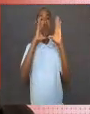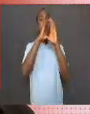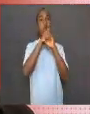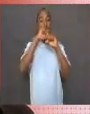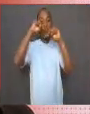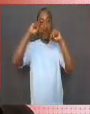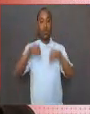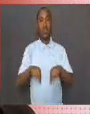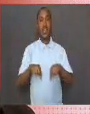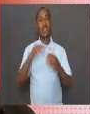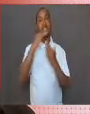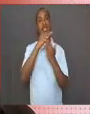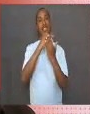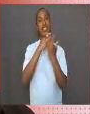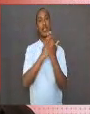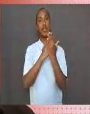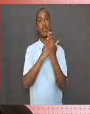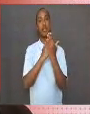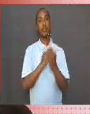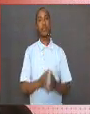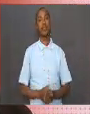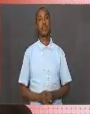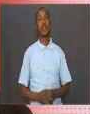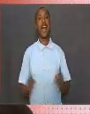This concludes today's lesson.